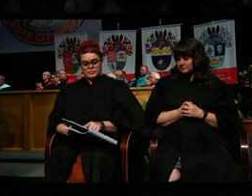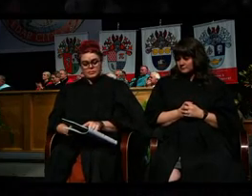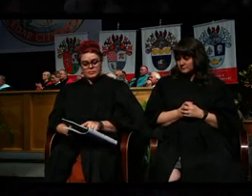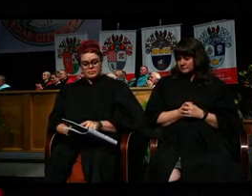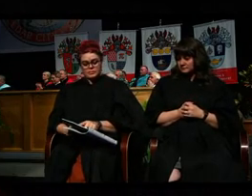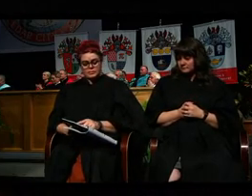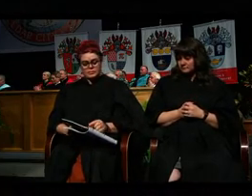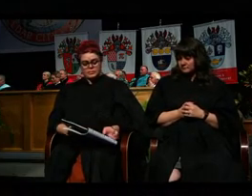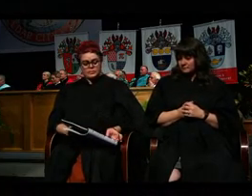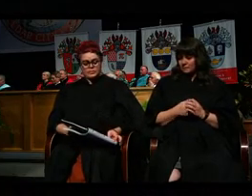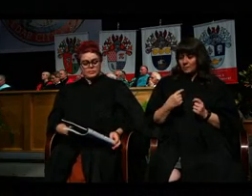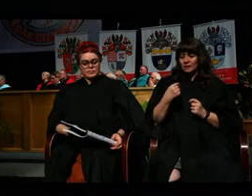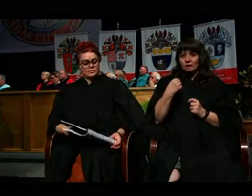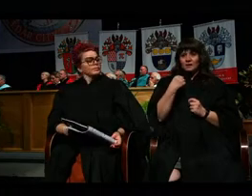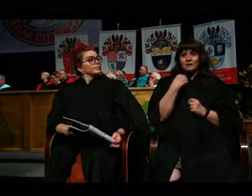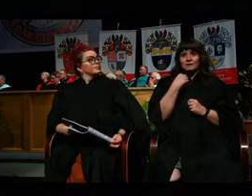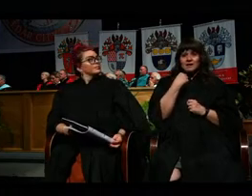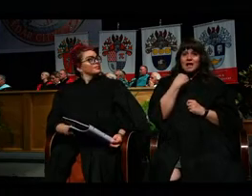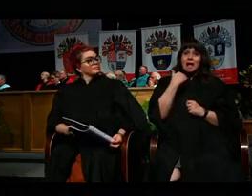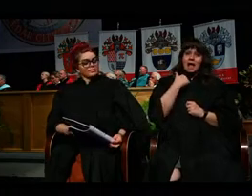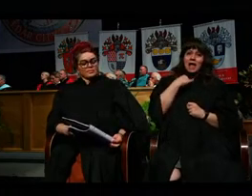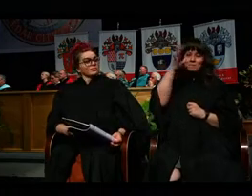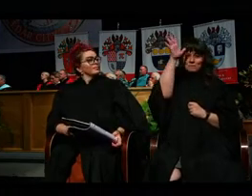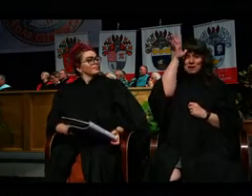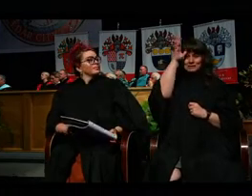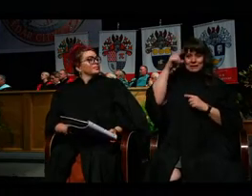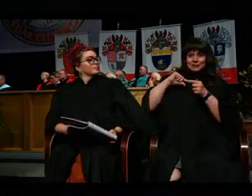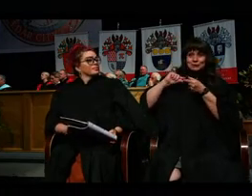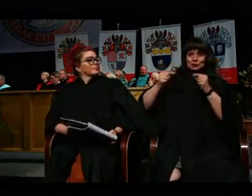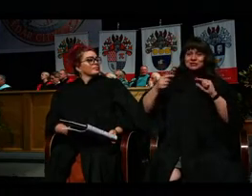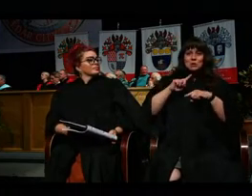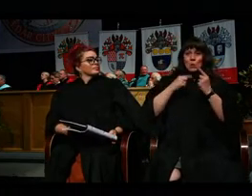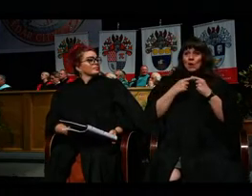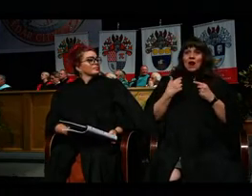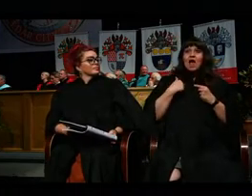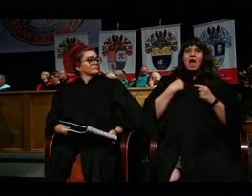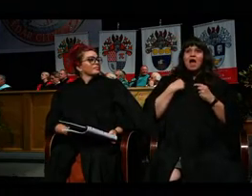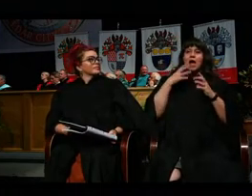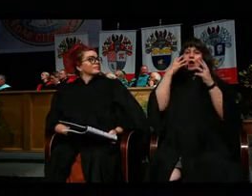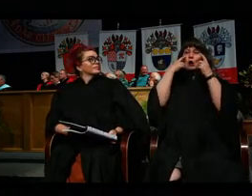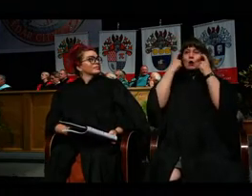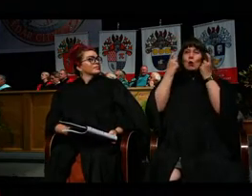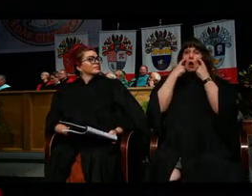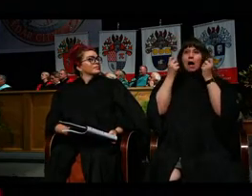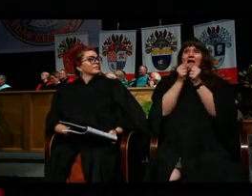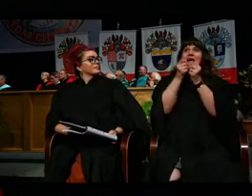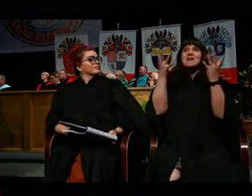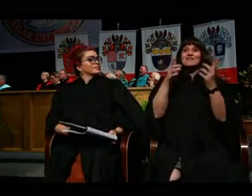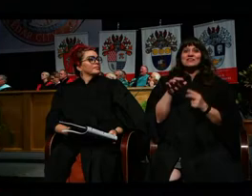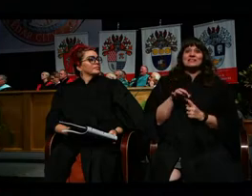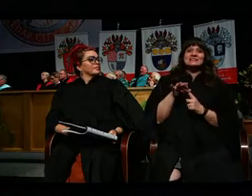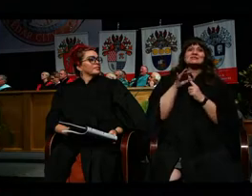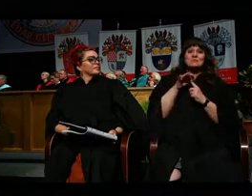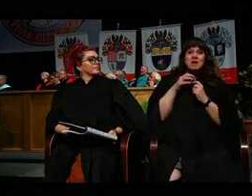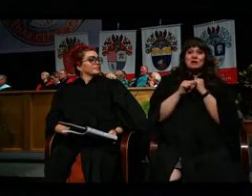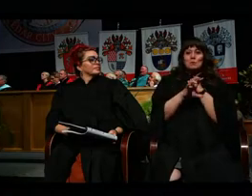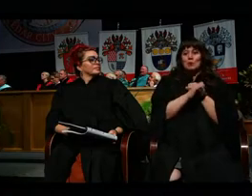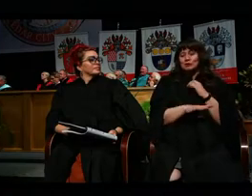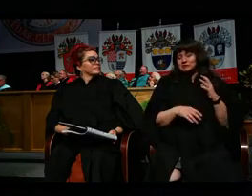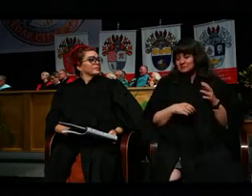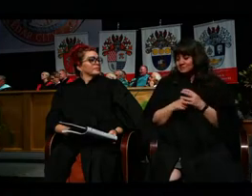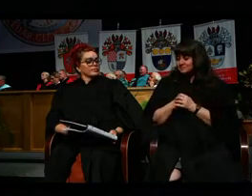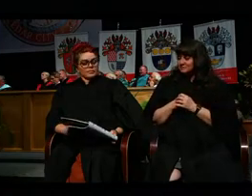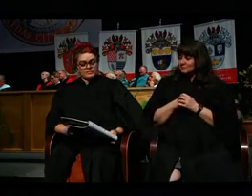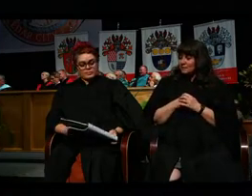I suddenly got my dad's genes where I cry at everything, especially Kleenex commercials. Wilbur Wright of